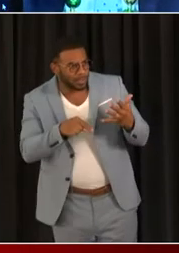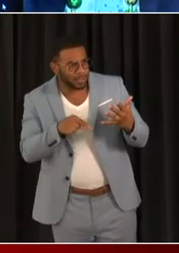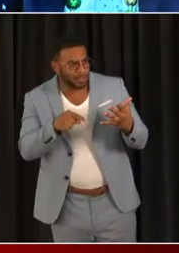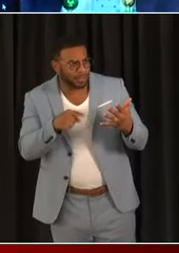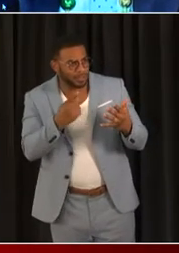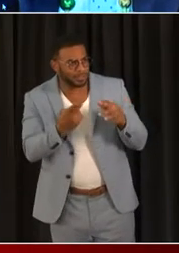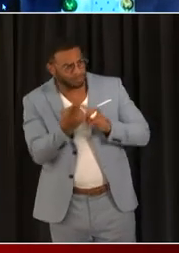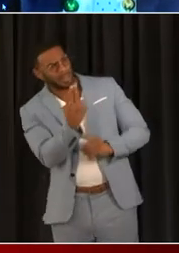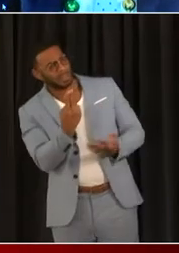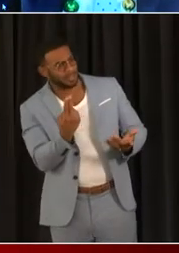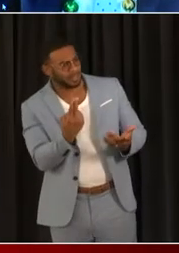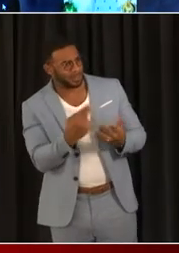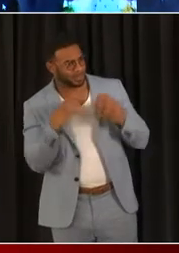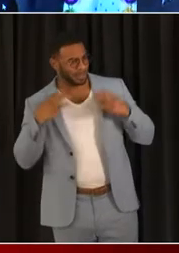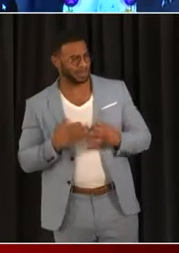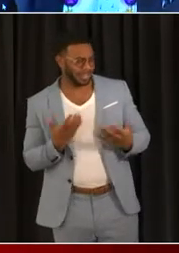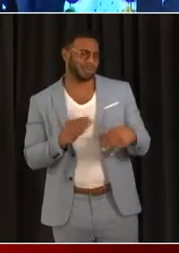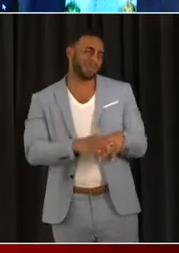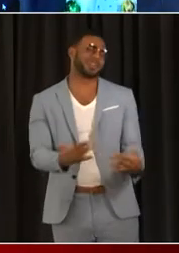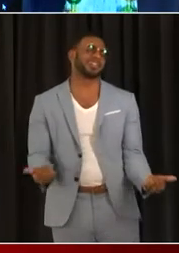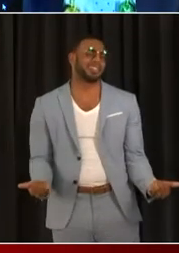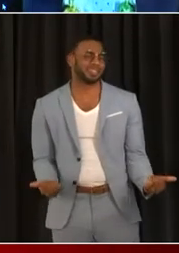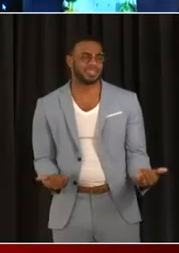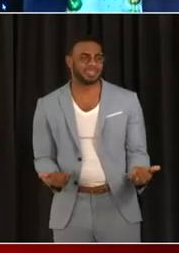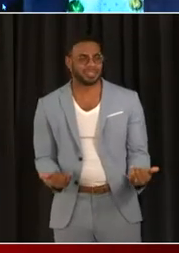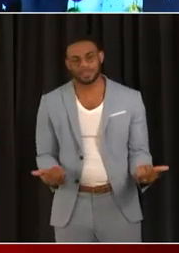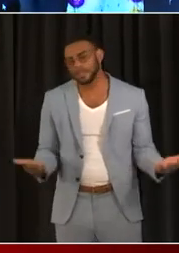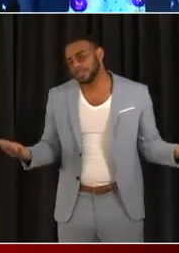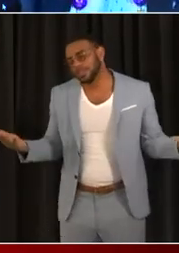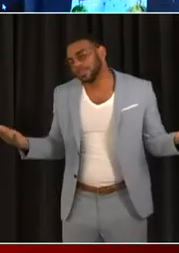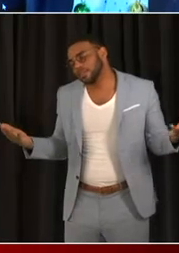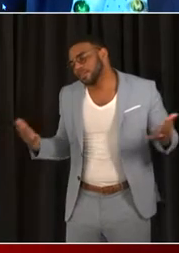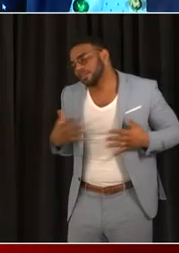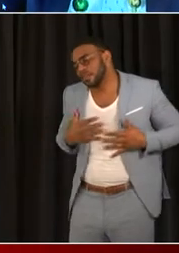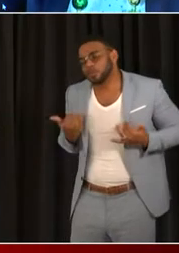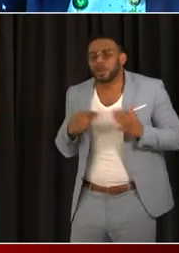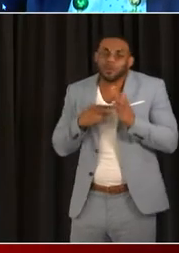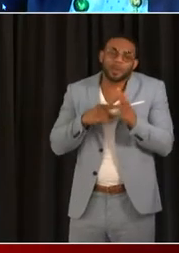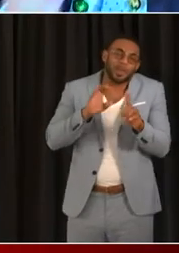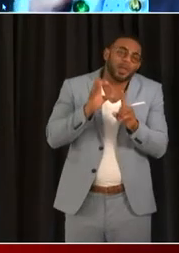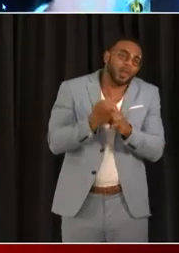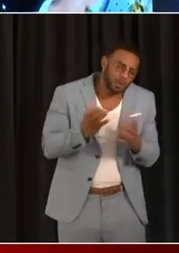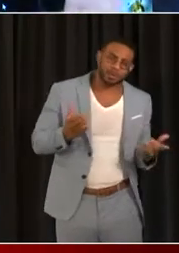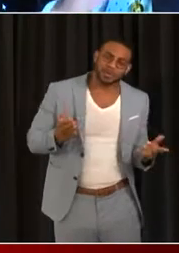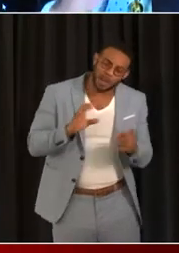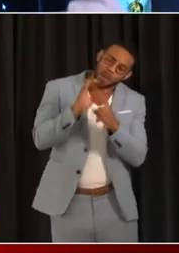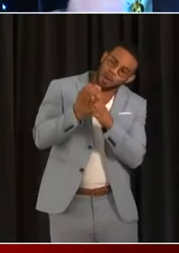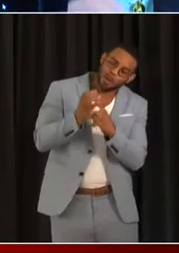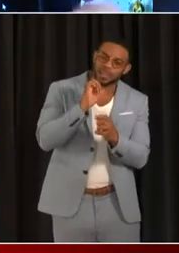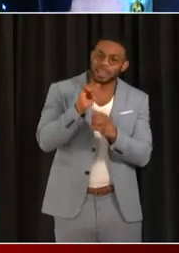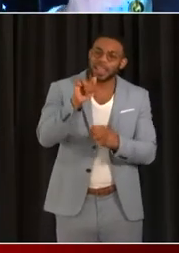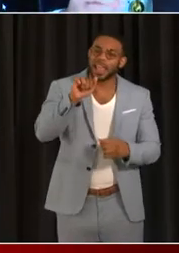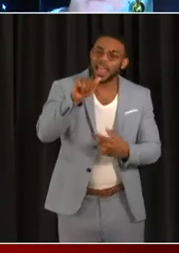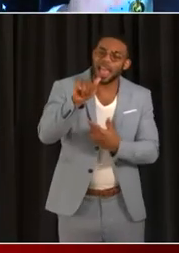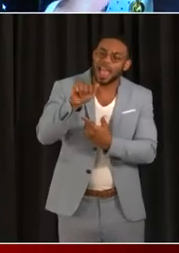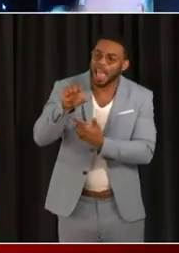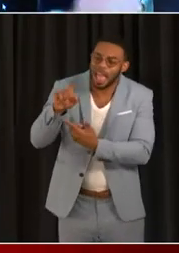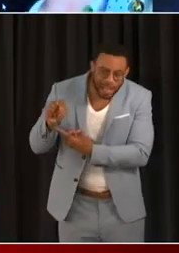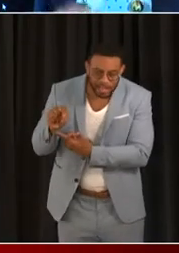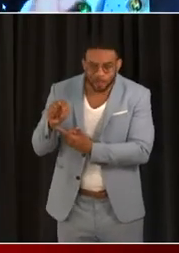you're one-upping us with the beads as well. You know, I'm trying to represent the culture. Culture is an asset.